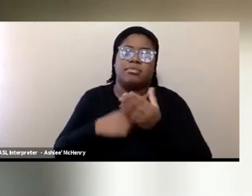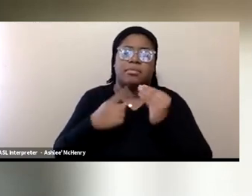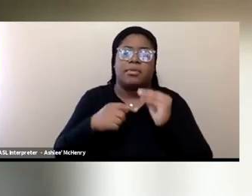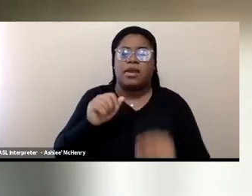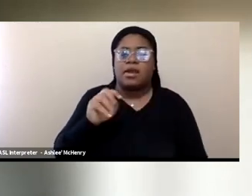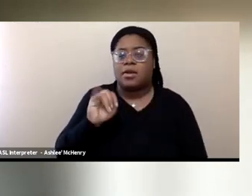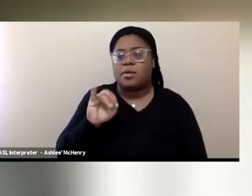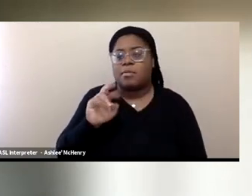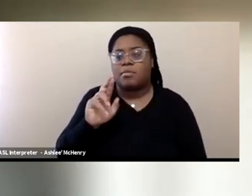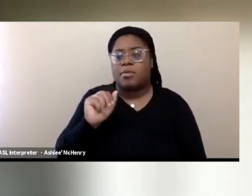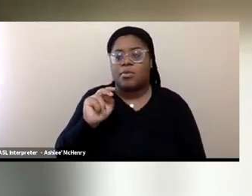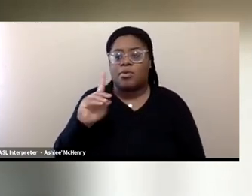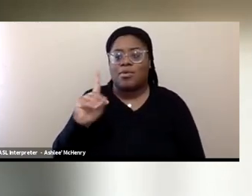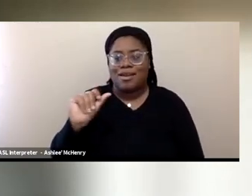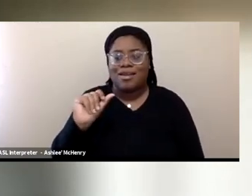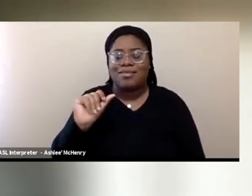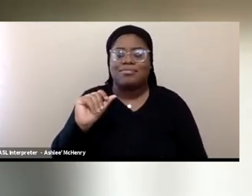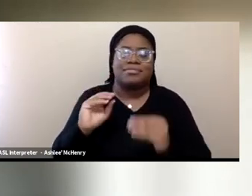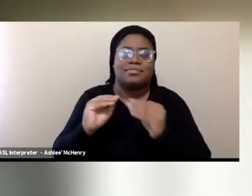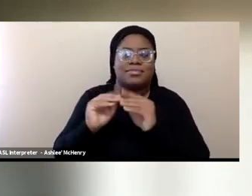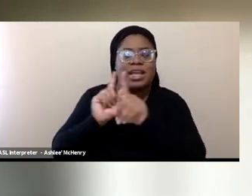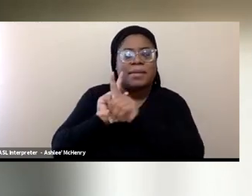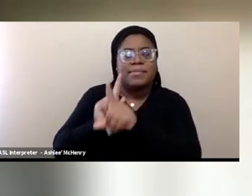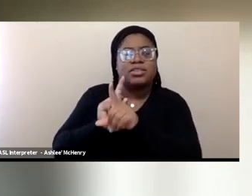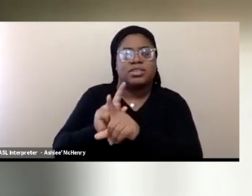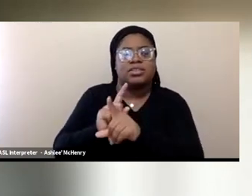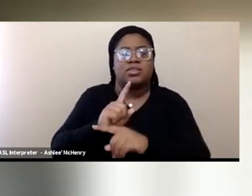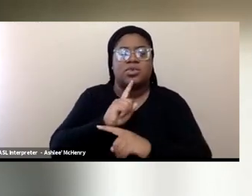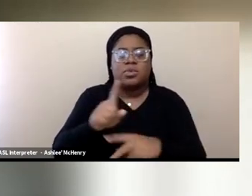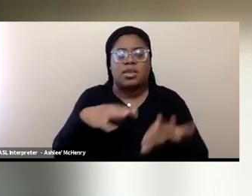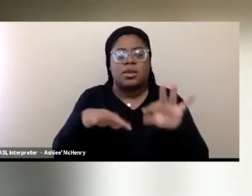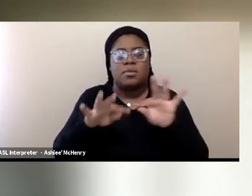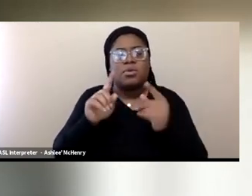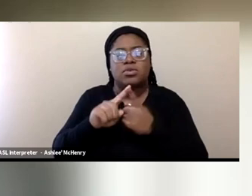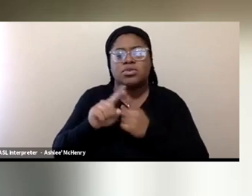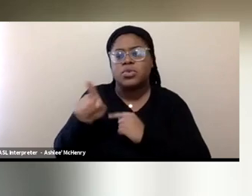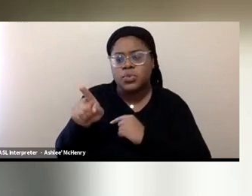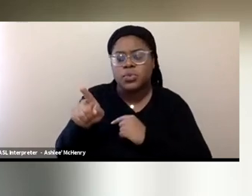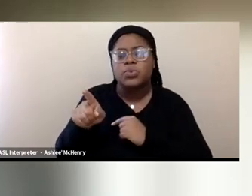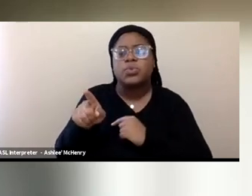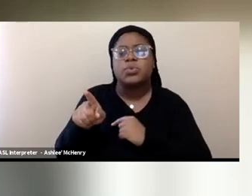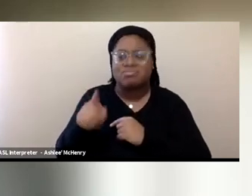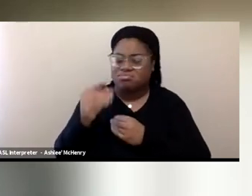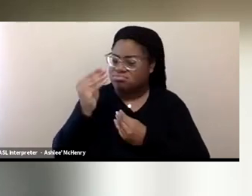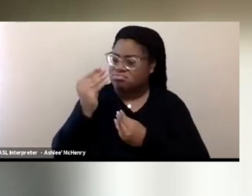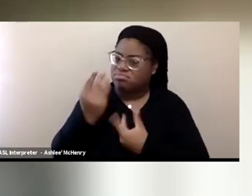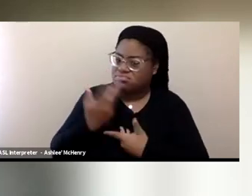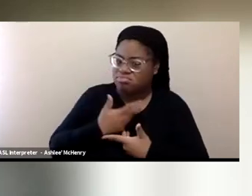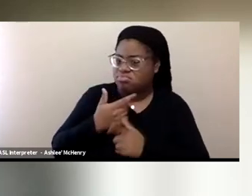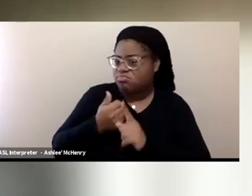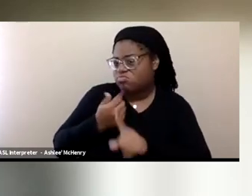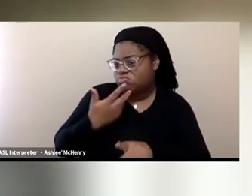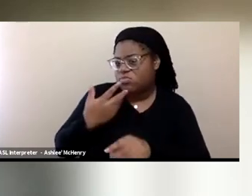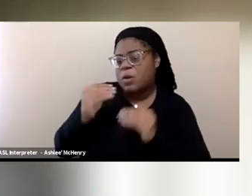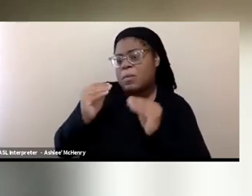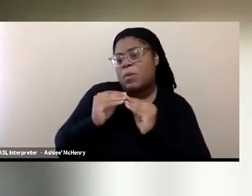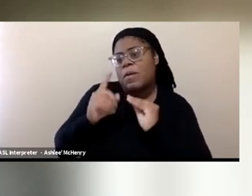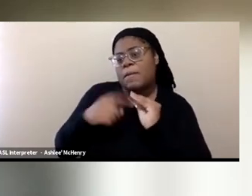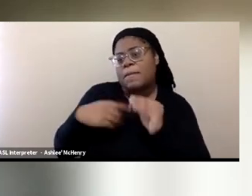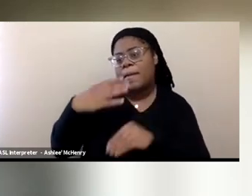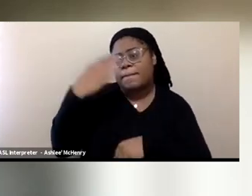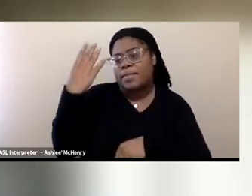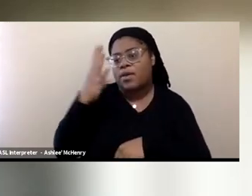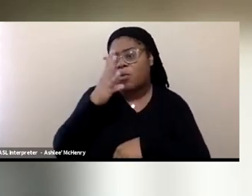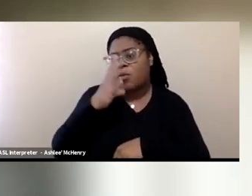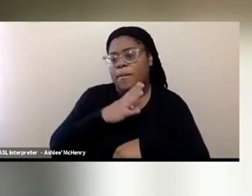of mentorship. Mm-hmm. And we know mentorship is really important to you. Can you talk to us a little bit about Black Woman